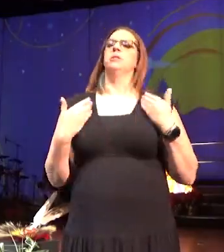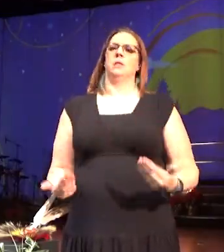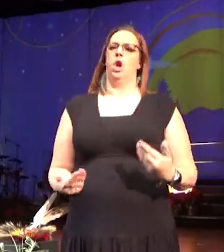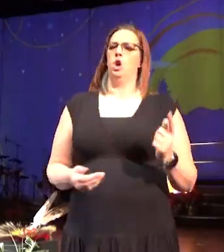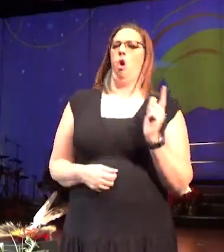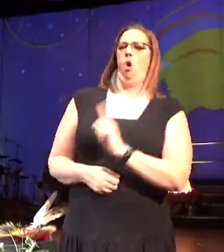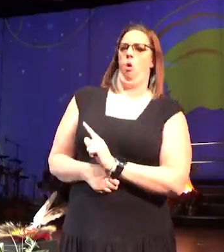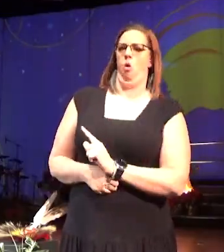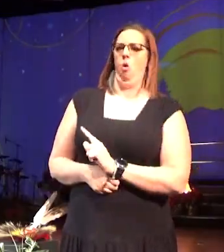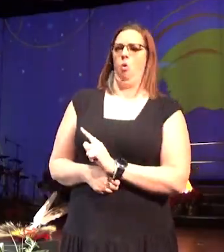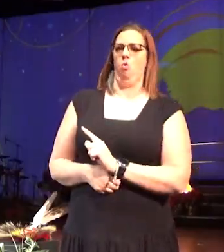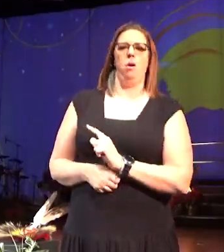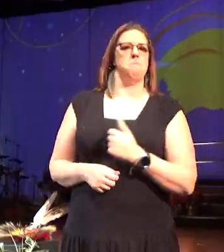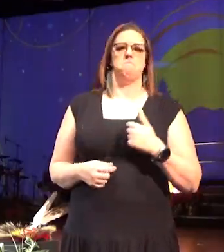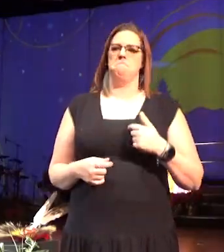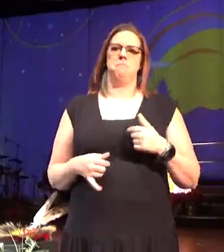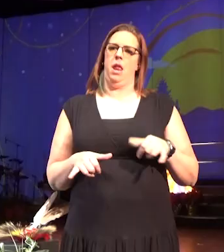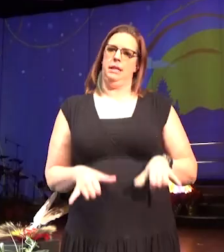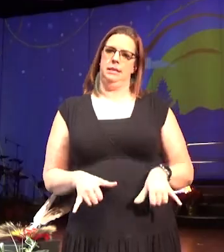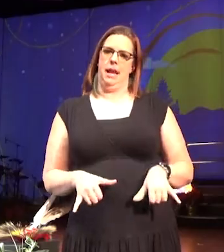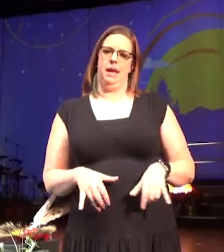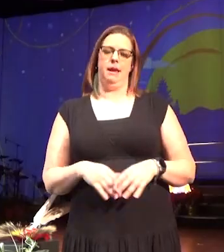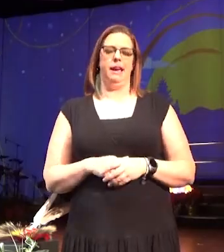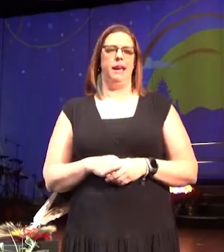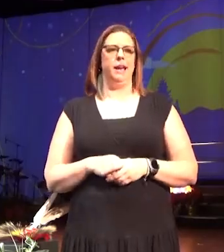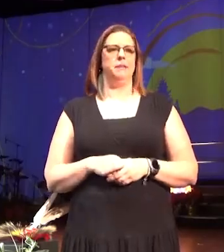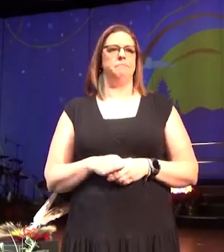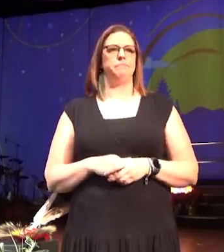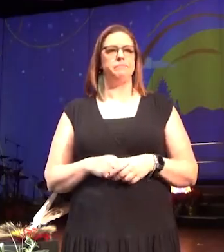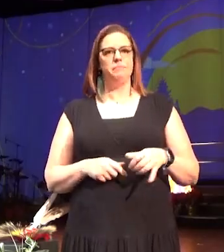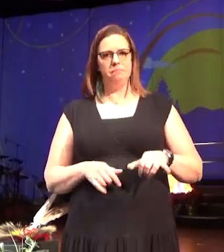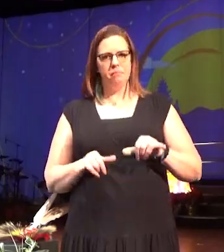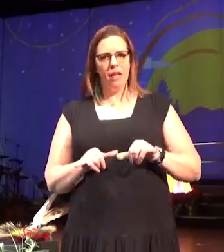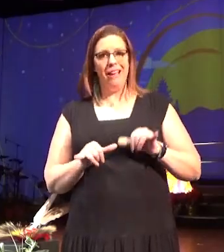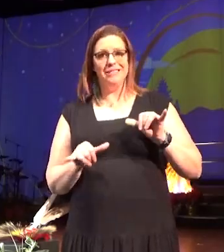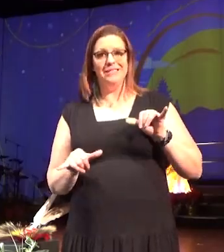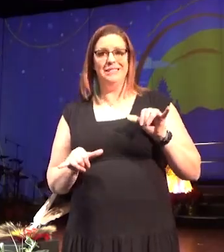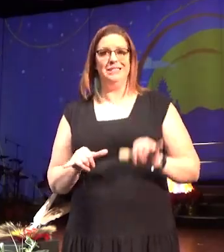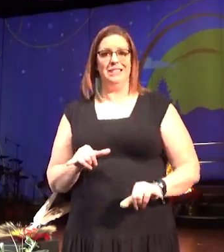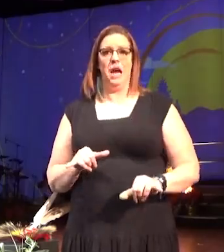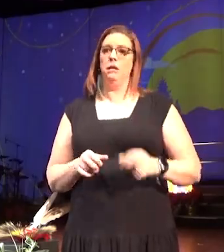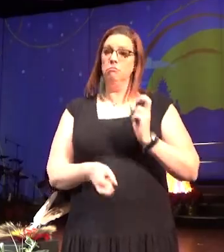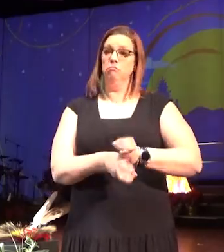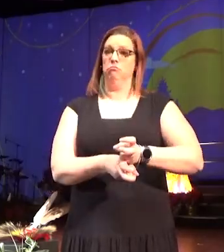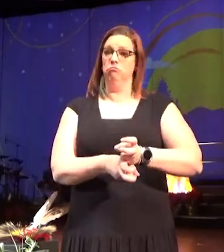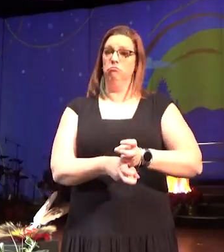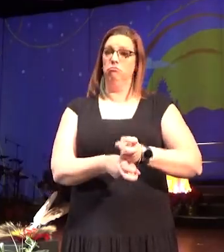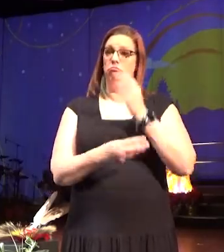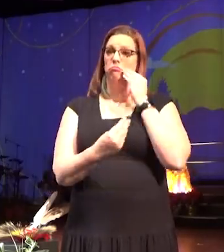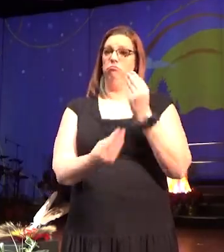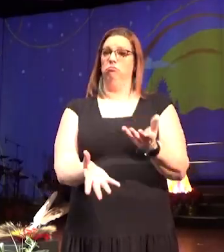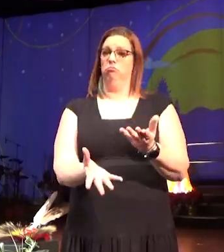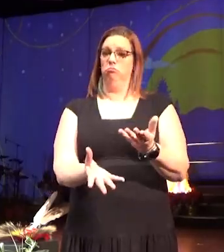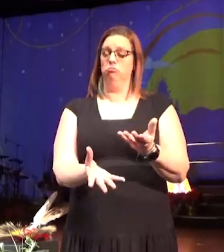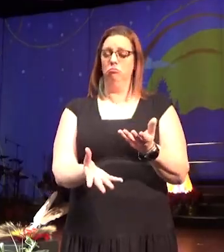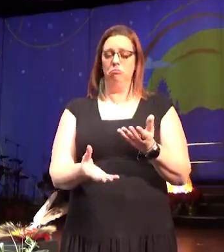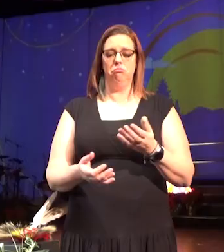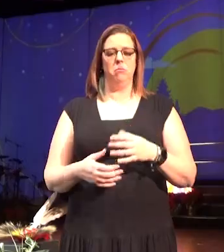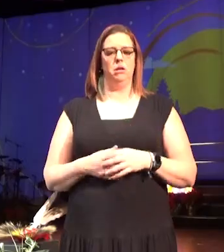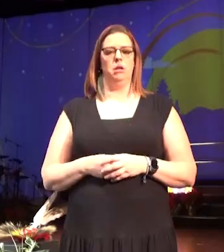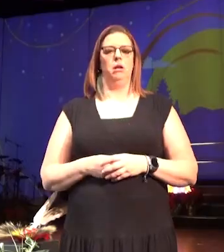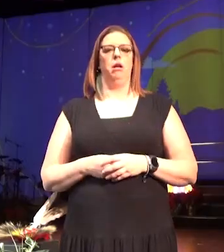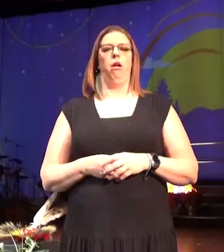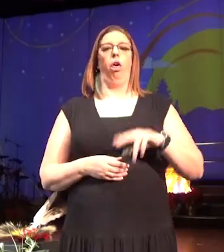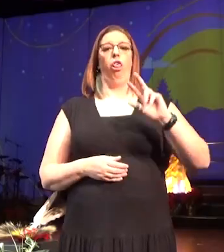down. But I stayed. I stayed up there. It was tough. And the third